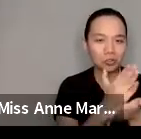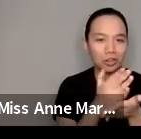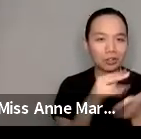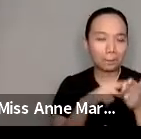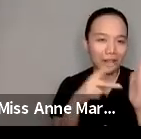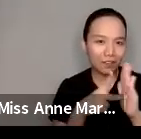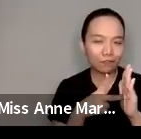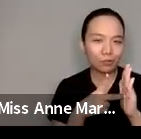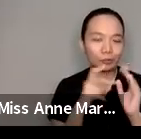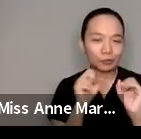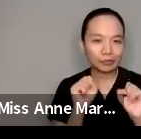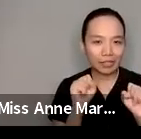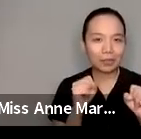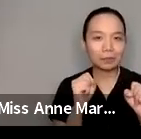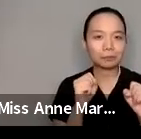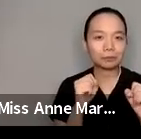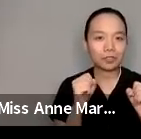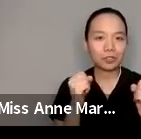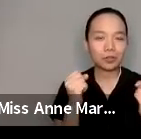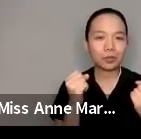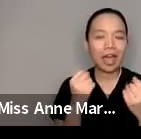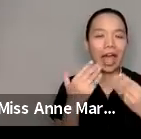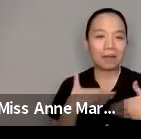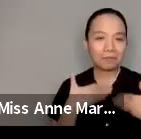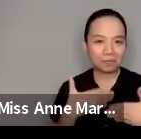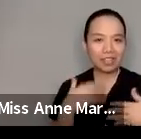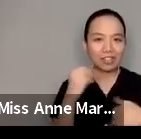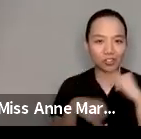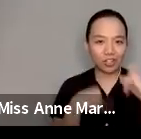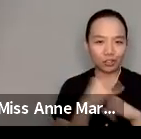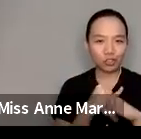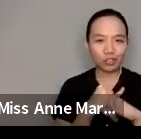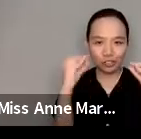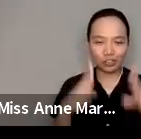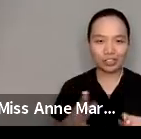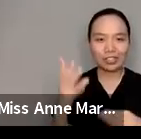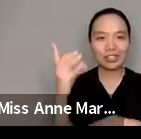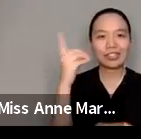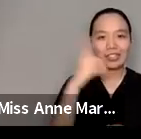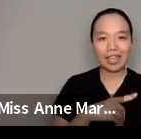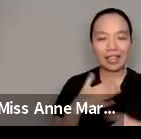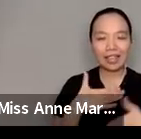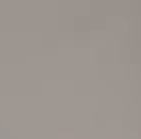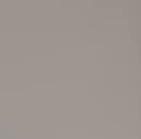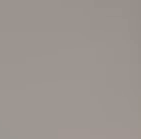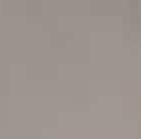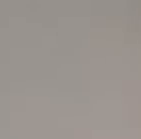spiritual celebration. Happy International Teachers Day. Thank you and God bless you all.